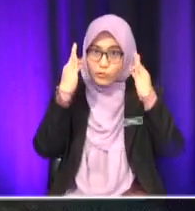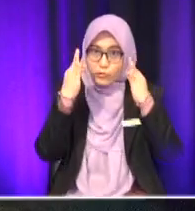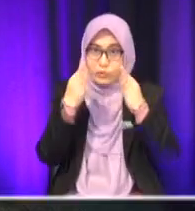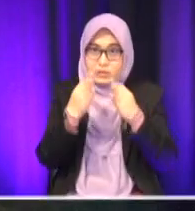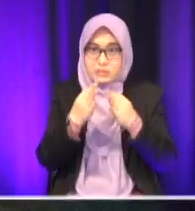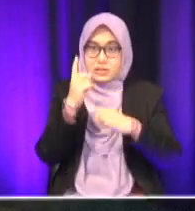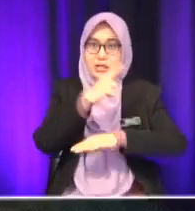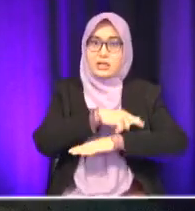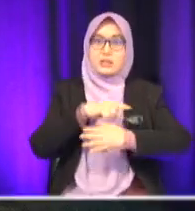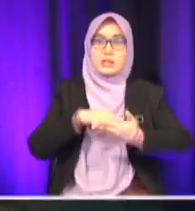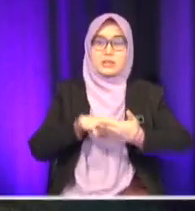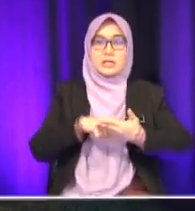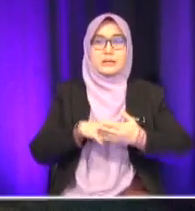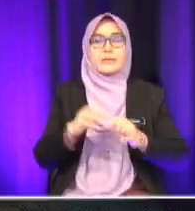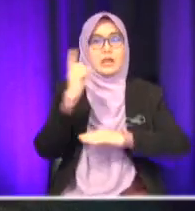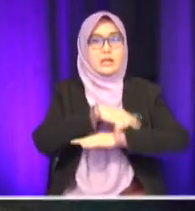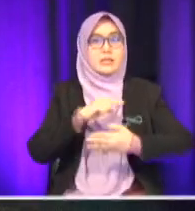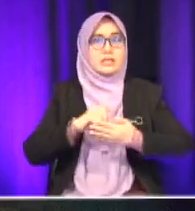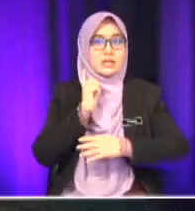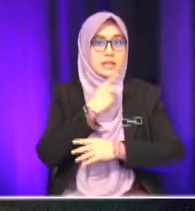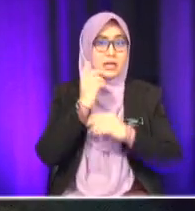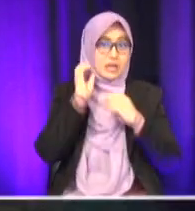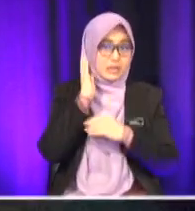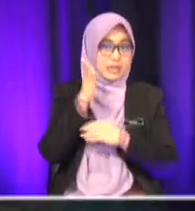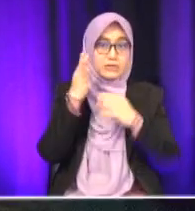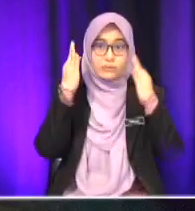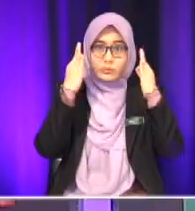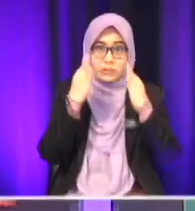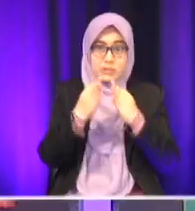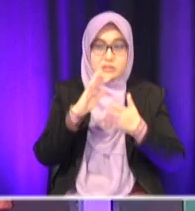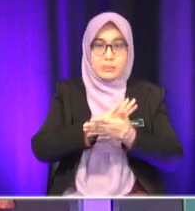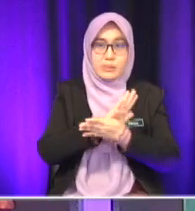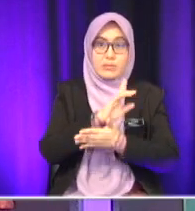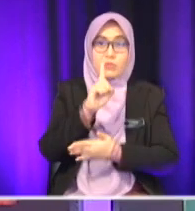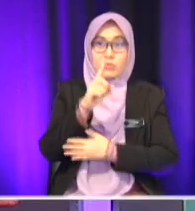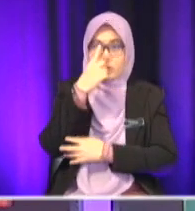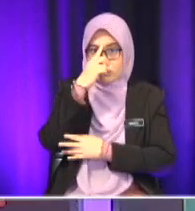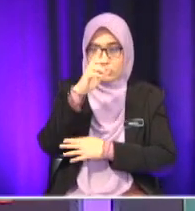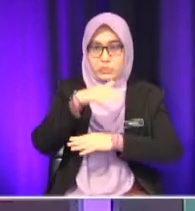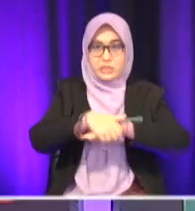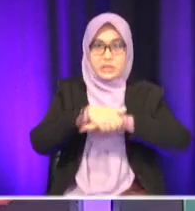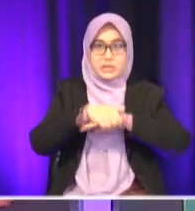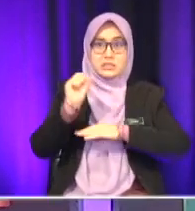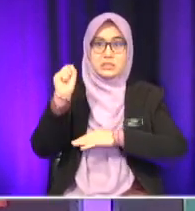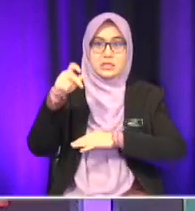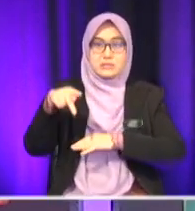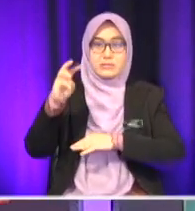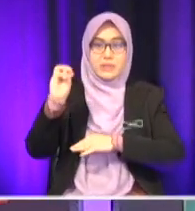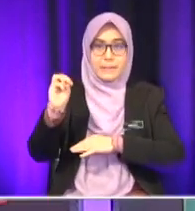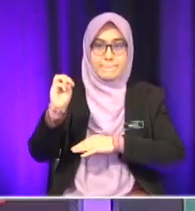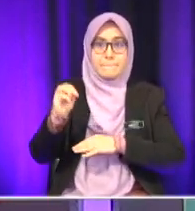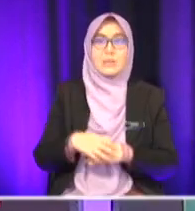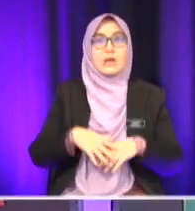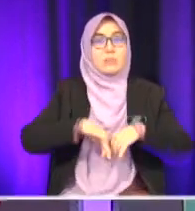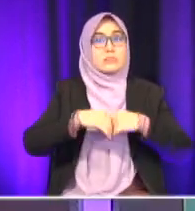where we are going to look at the sample questions and how the pupils can get the